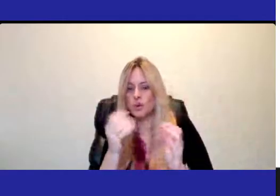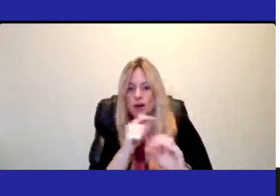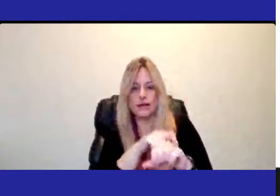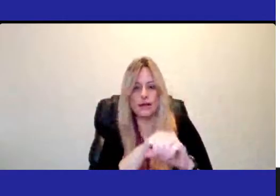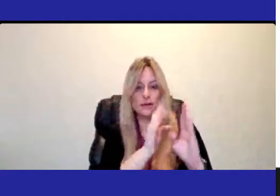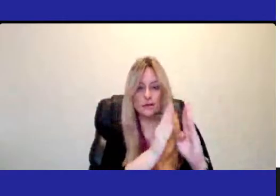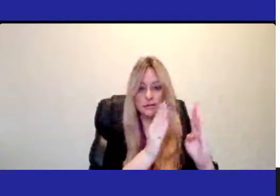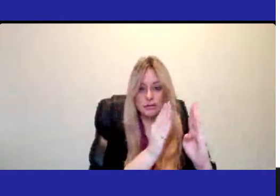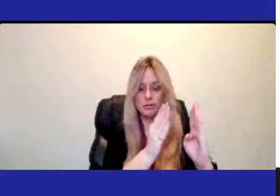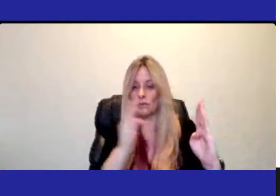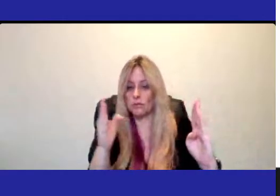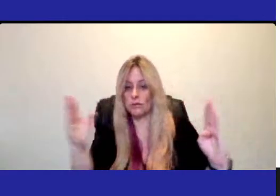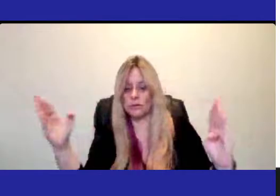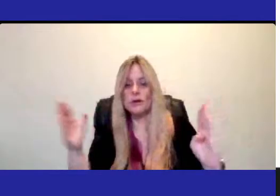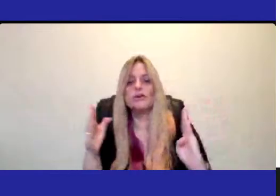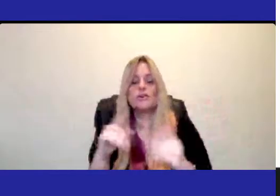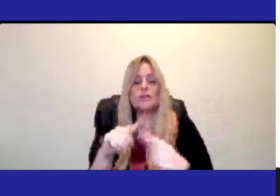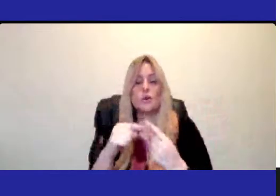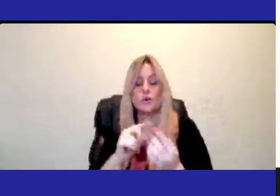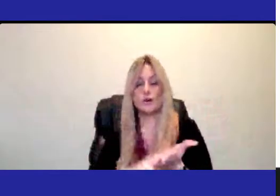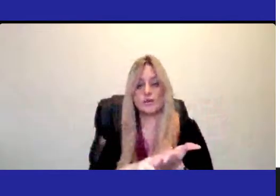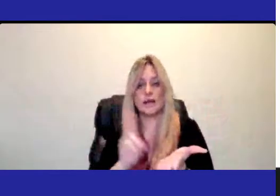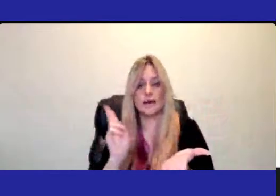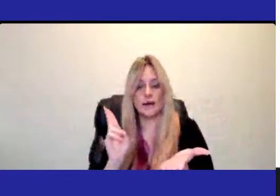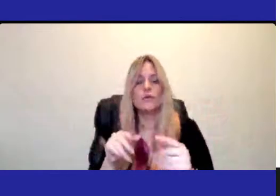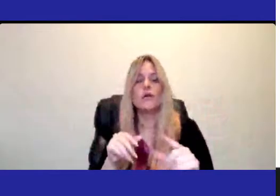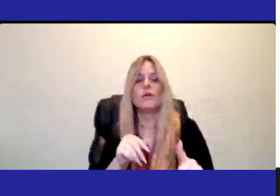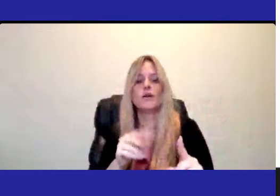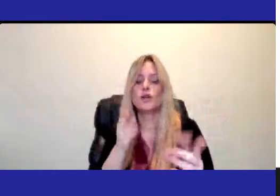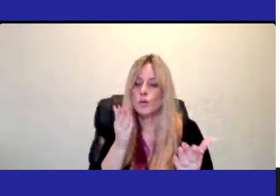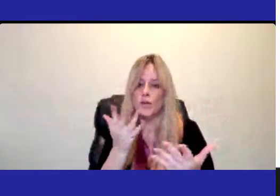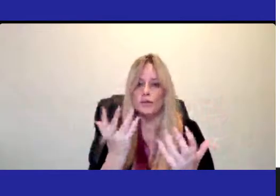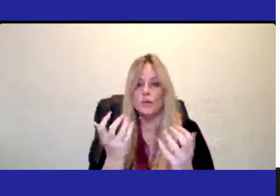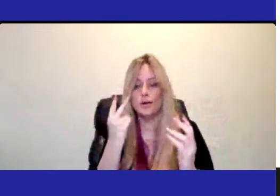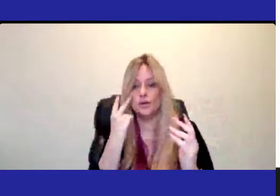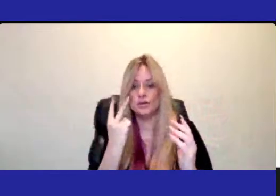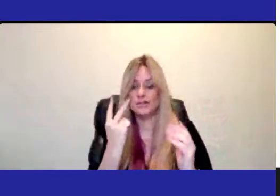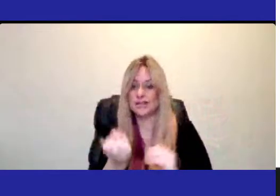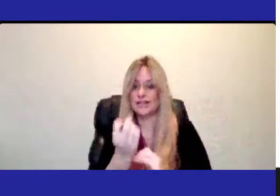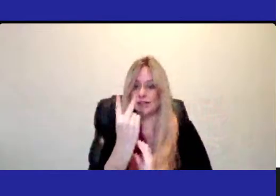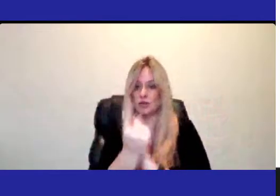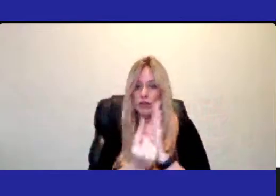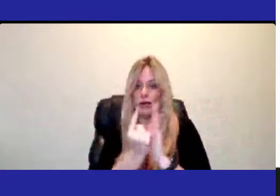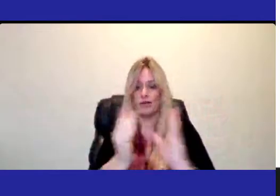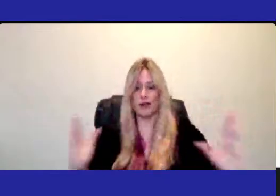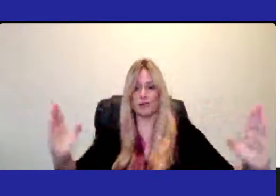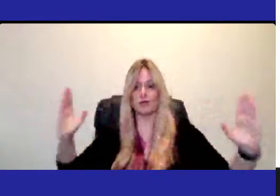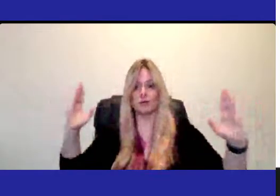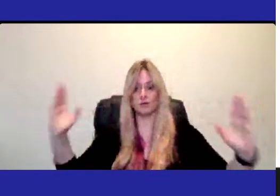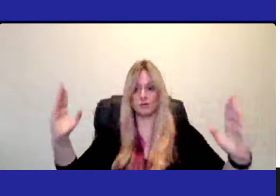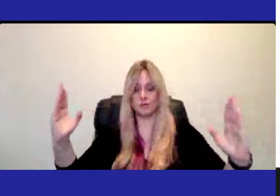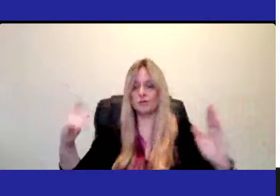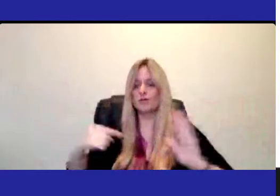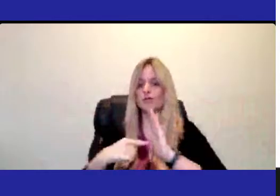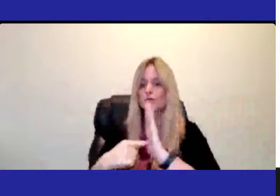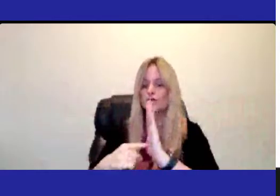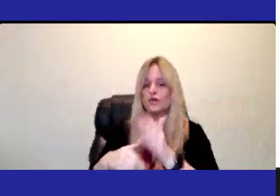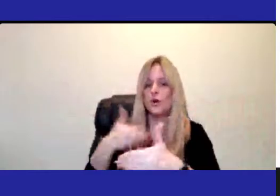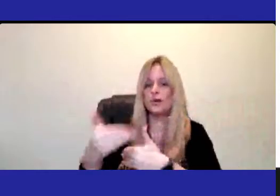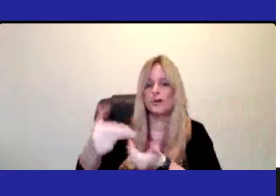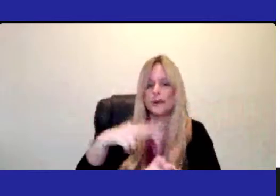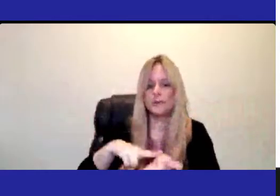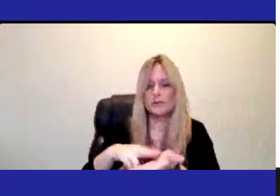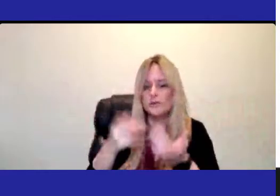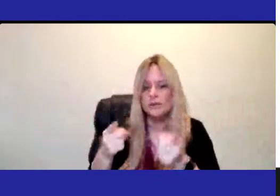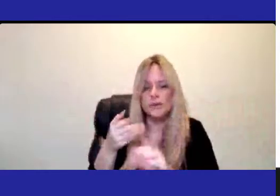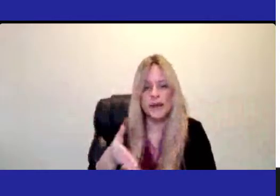So at sign out, you probably want the 12-hour view, right? To tell your oncoming person what's been going on for the